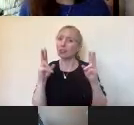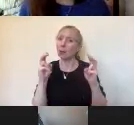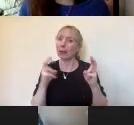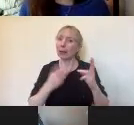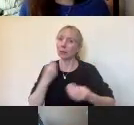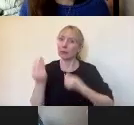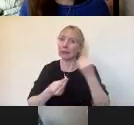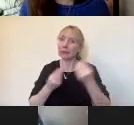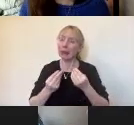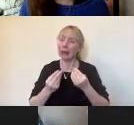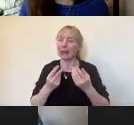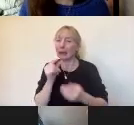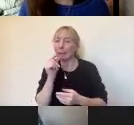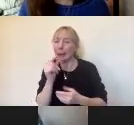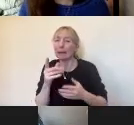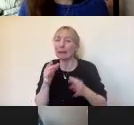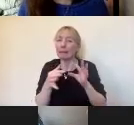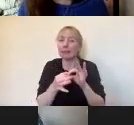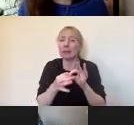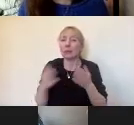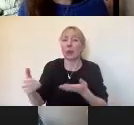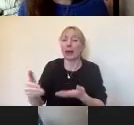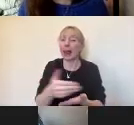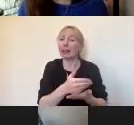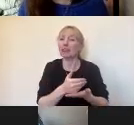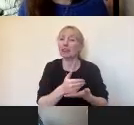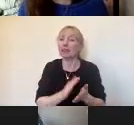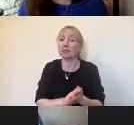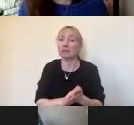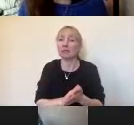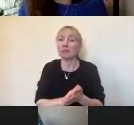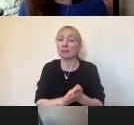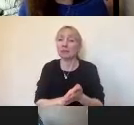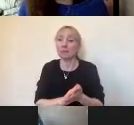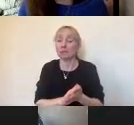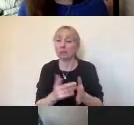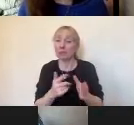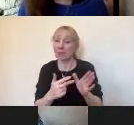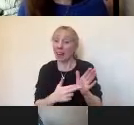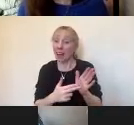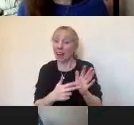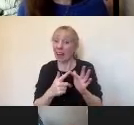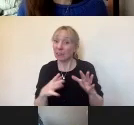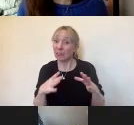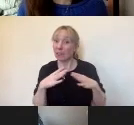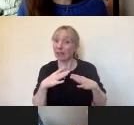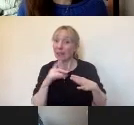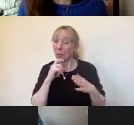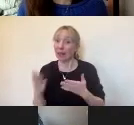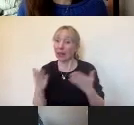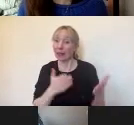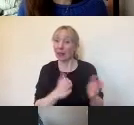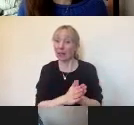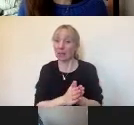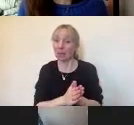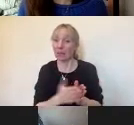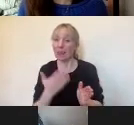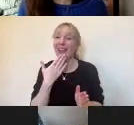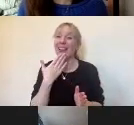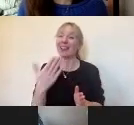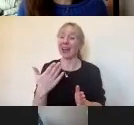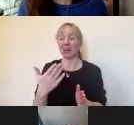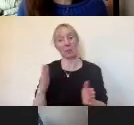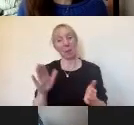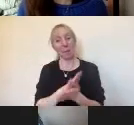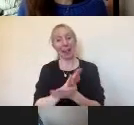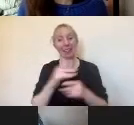the collection. So Anne, if you're ready, I'll hand over to you. Thank you very much. It's my pleasure to be